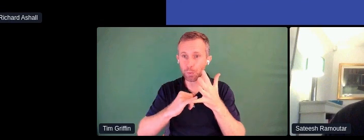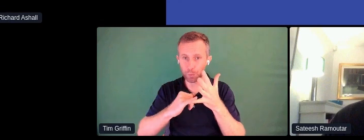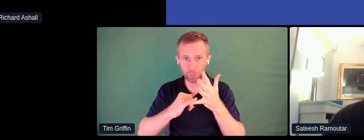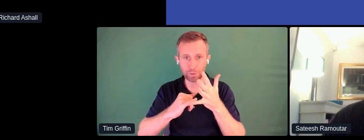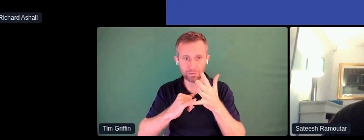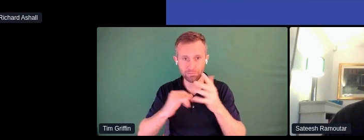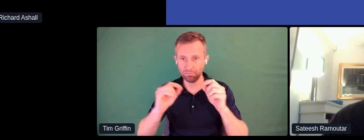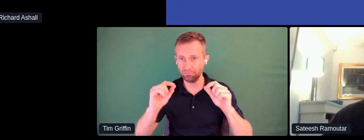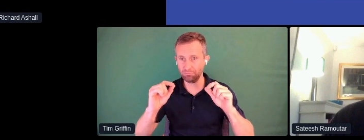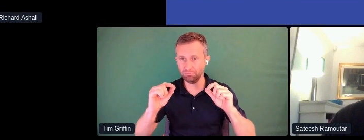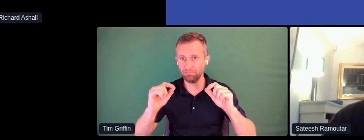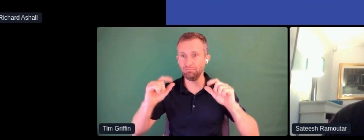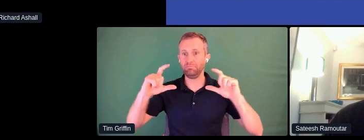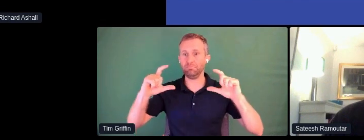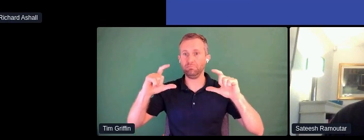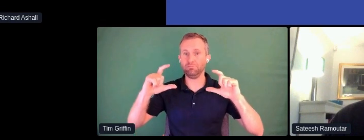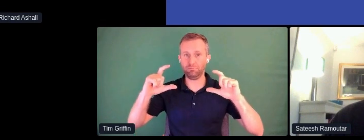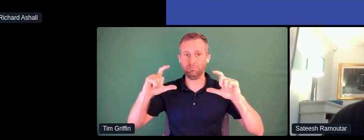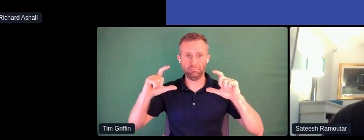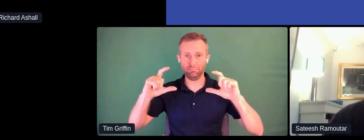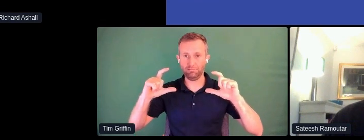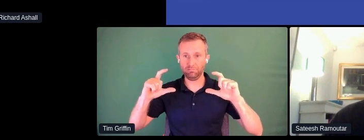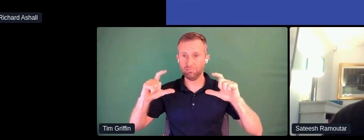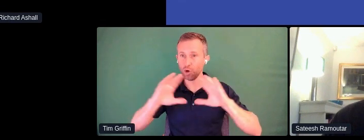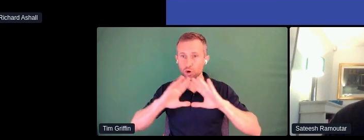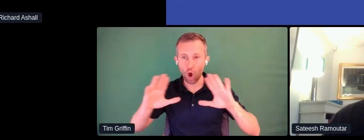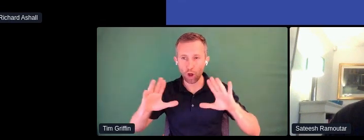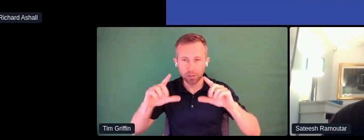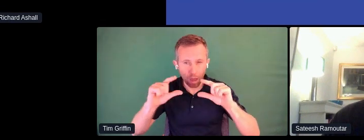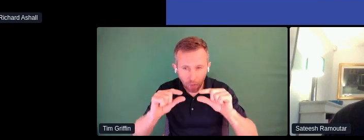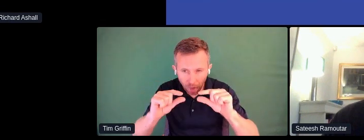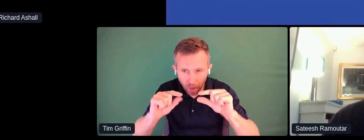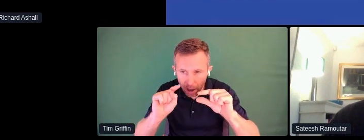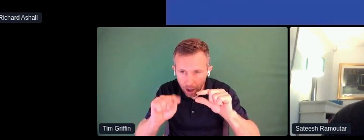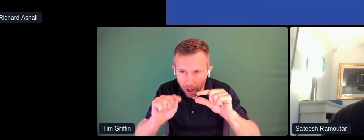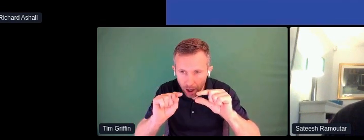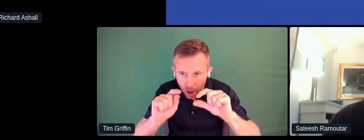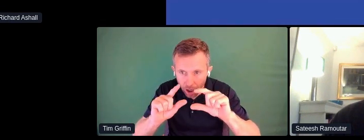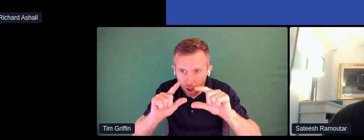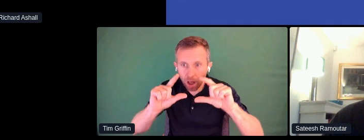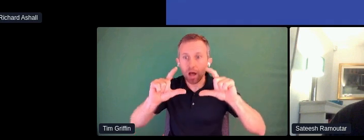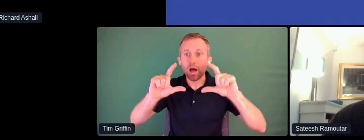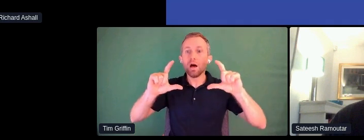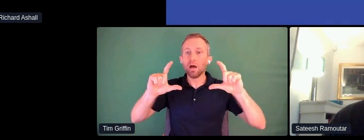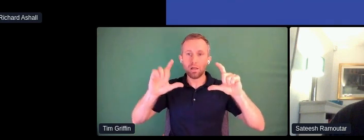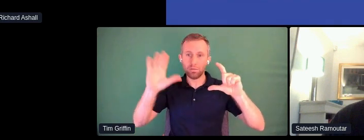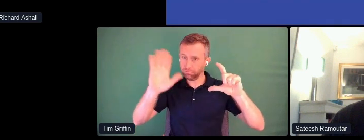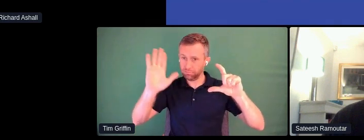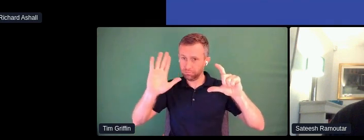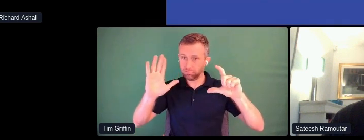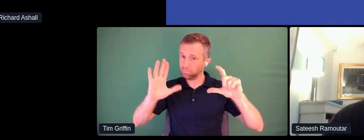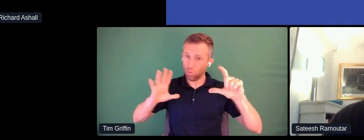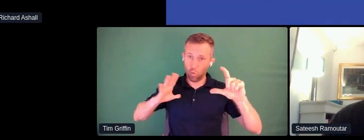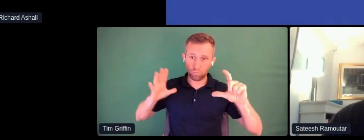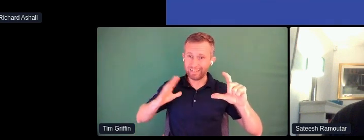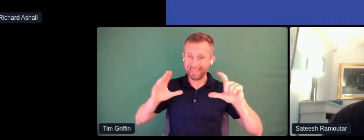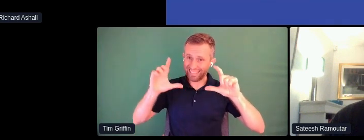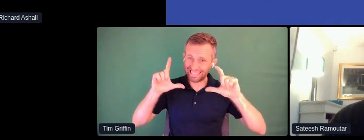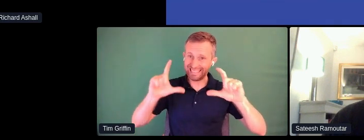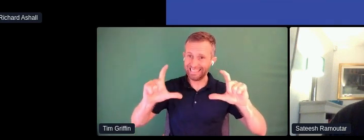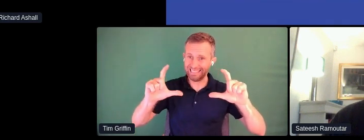text is already large. We actually have the ability to increase that as well